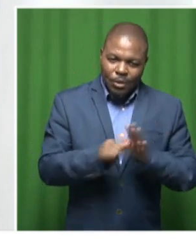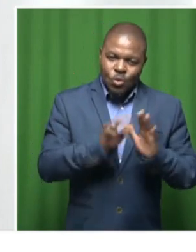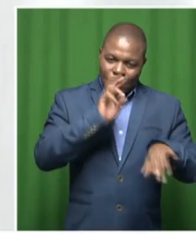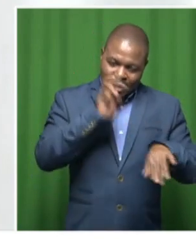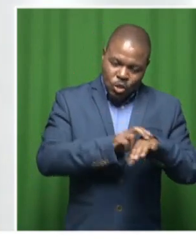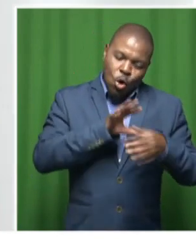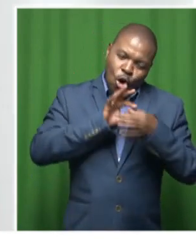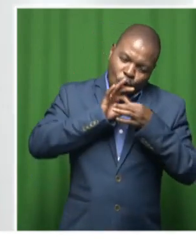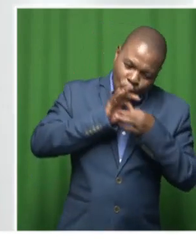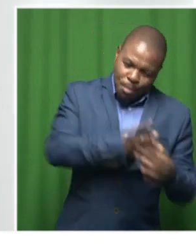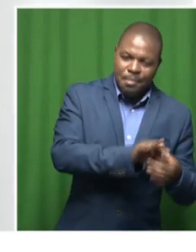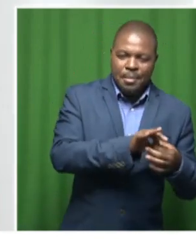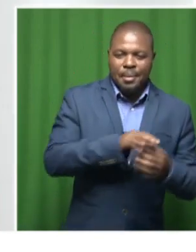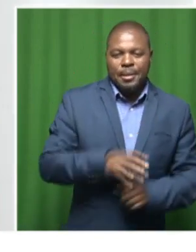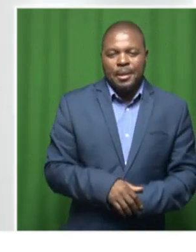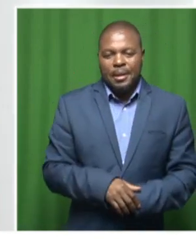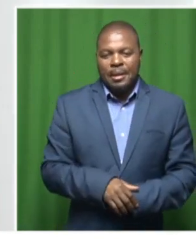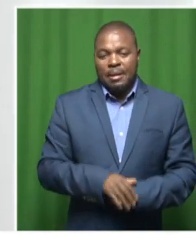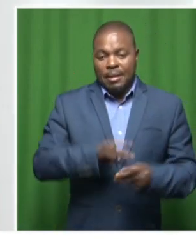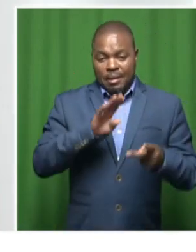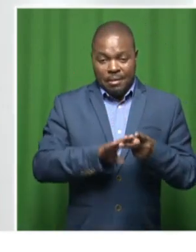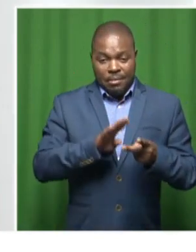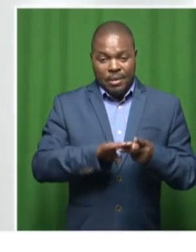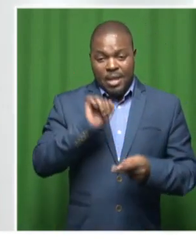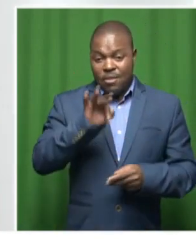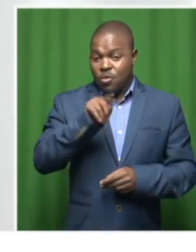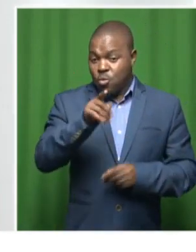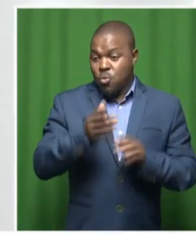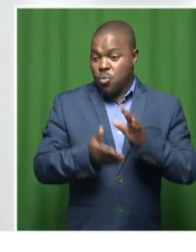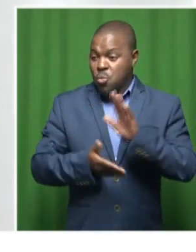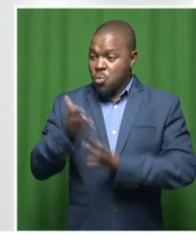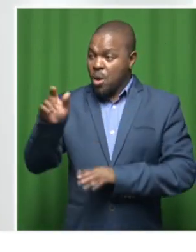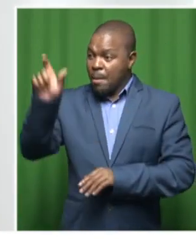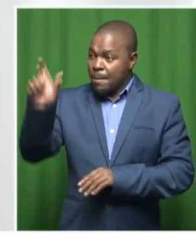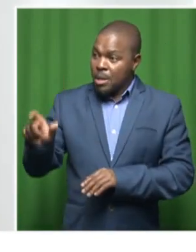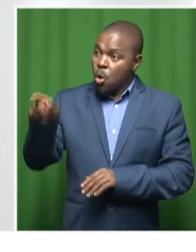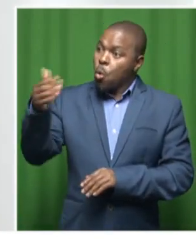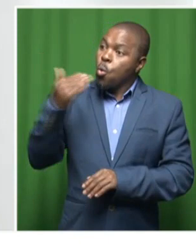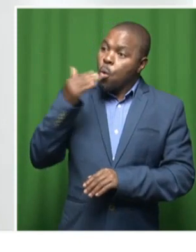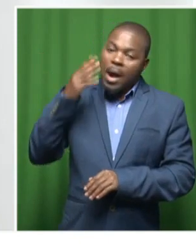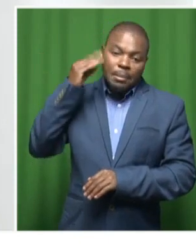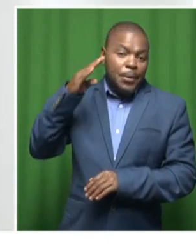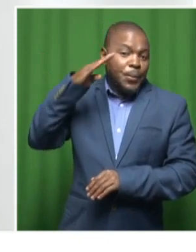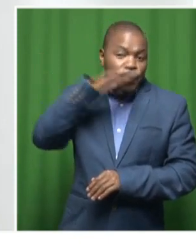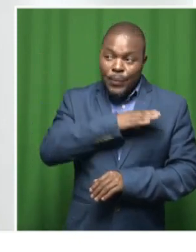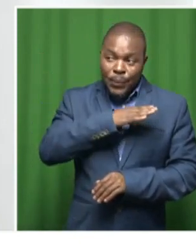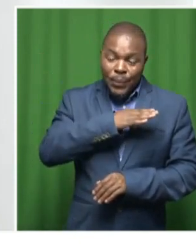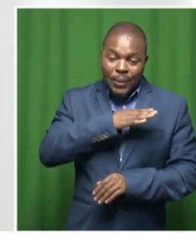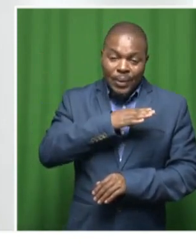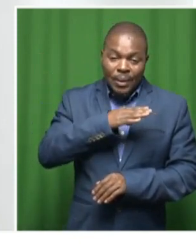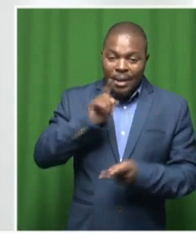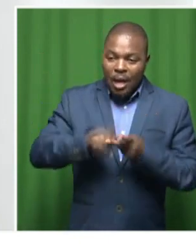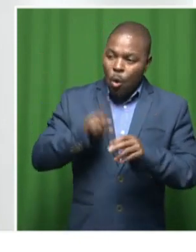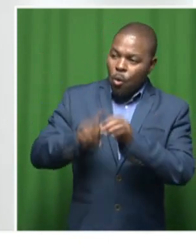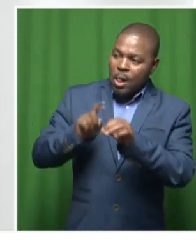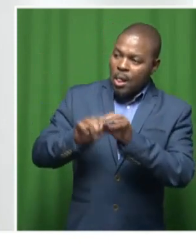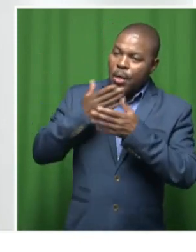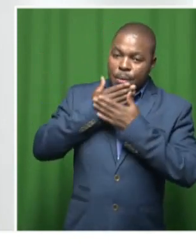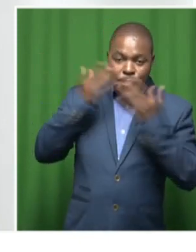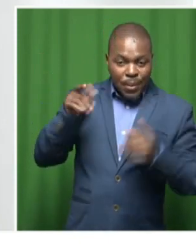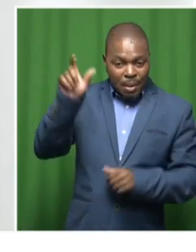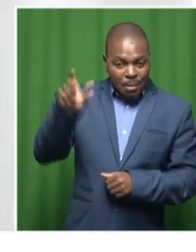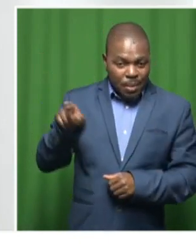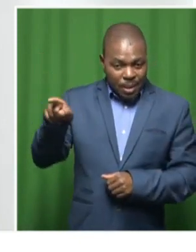commitment is so important. And yes, the last reason is if you are going to a provider that is not experienced in doing what they're doing, or is not a qualified plastic